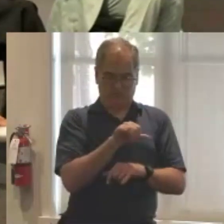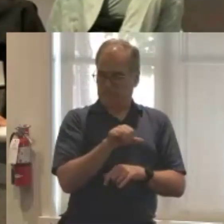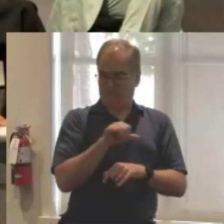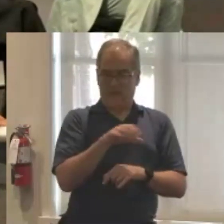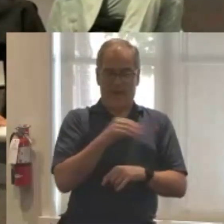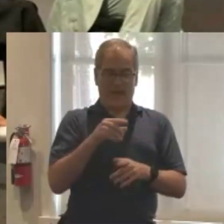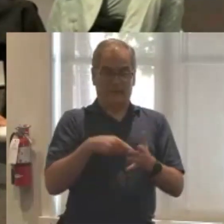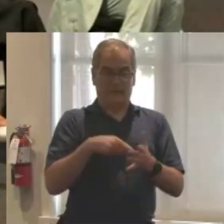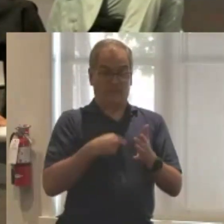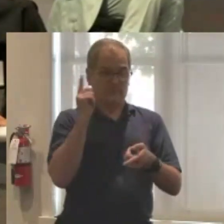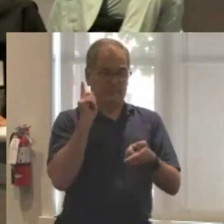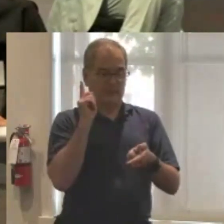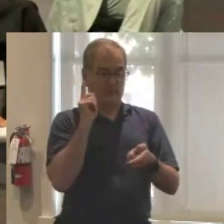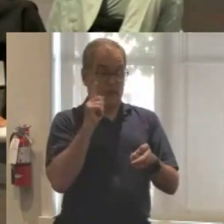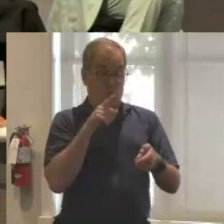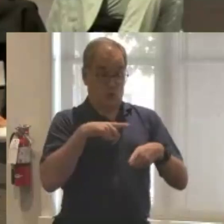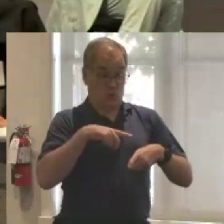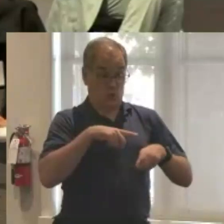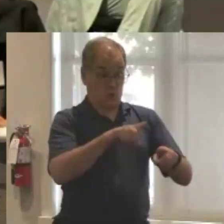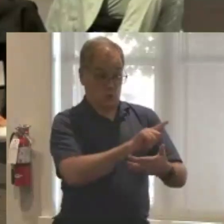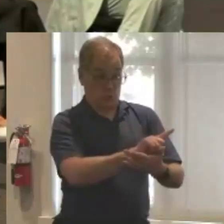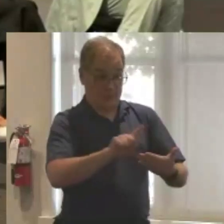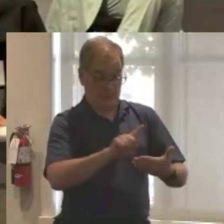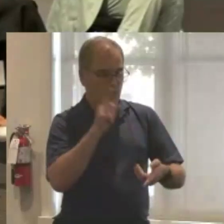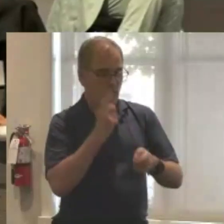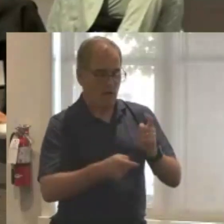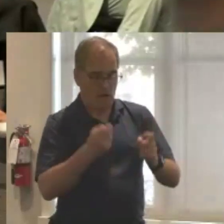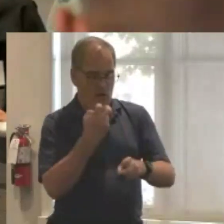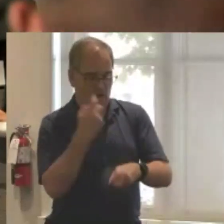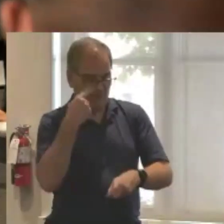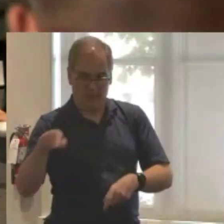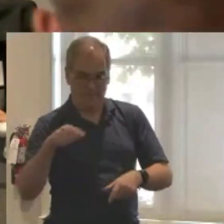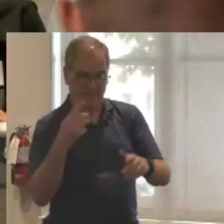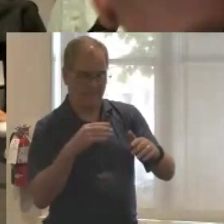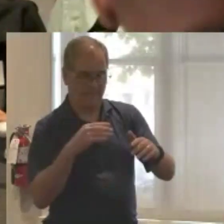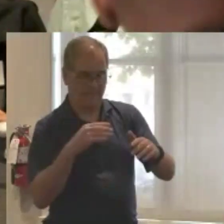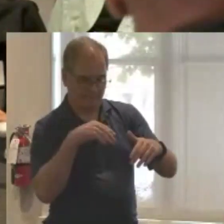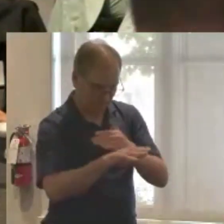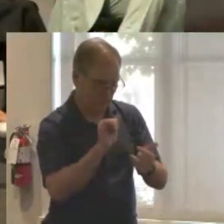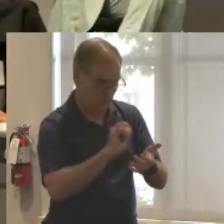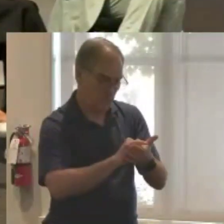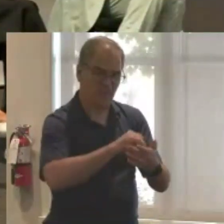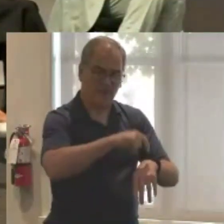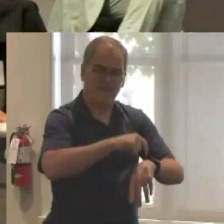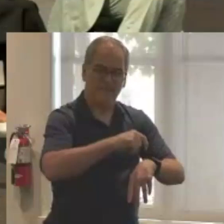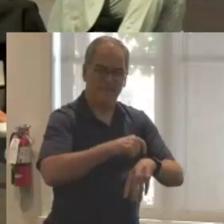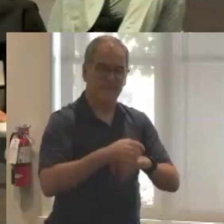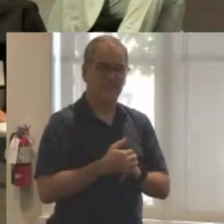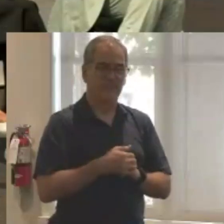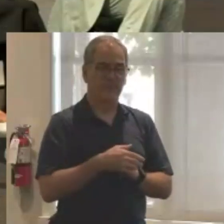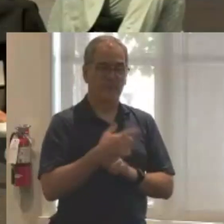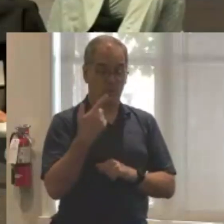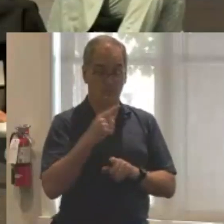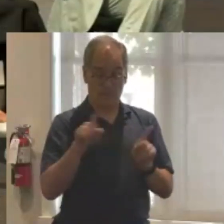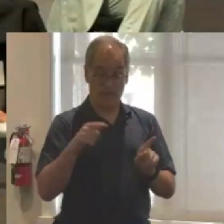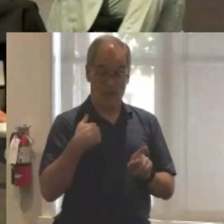this one person and then we can continue the conversation as supports are needed. And the reason we've made sure that the leadership team is